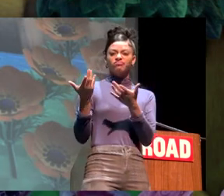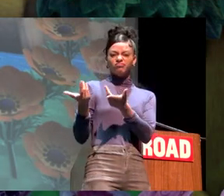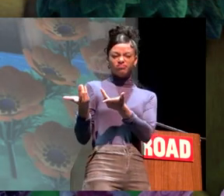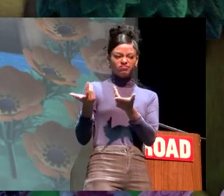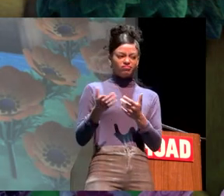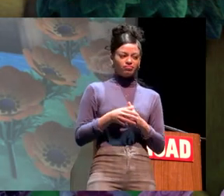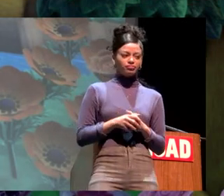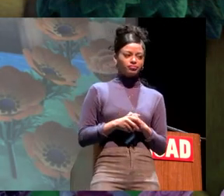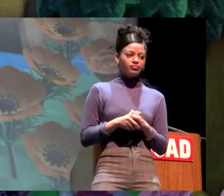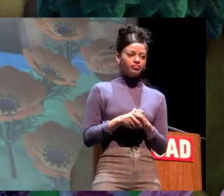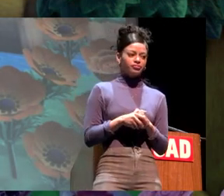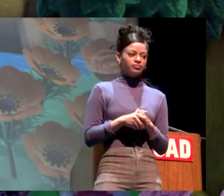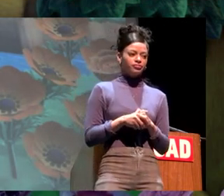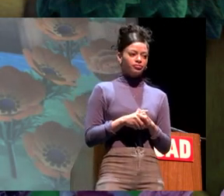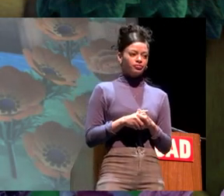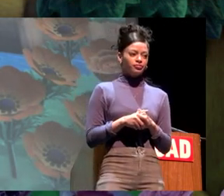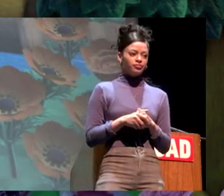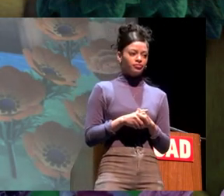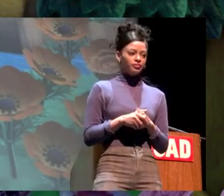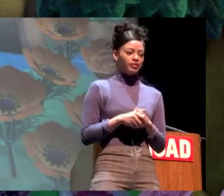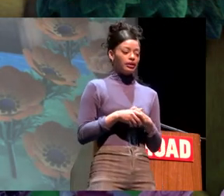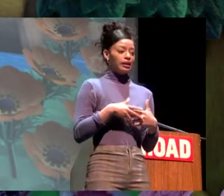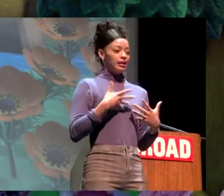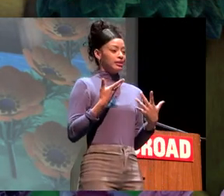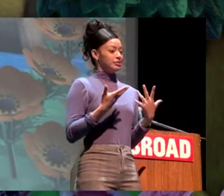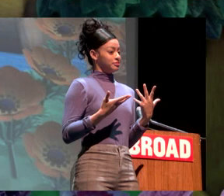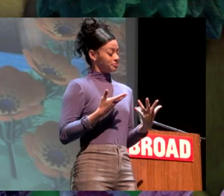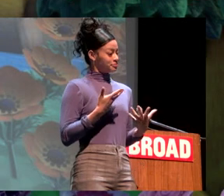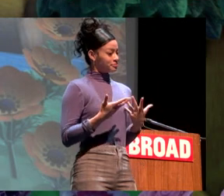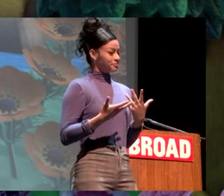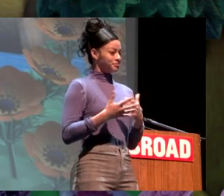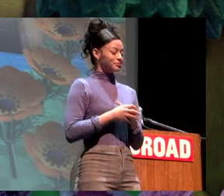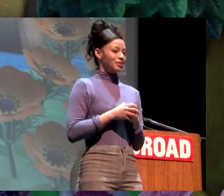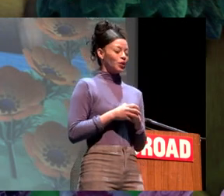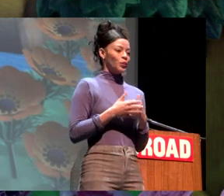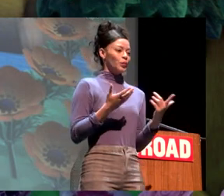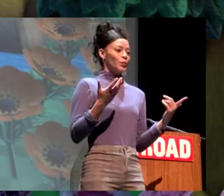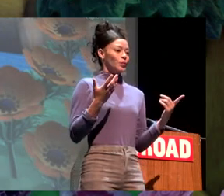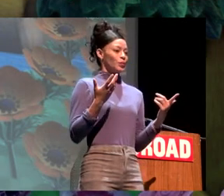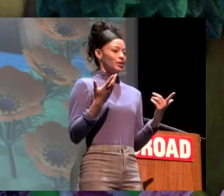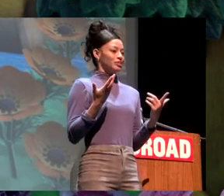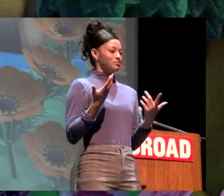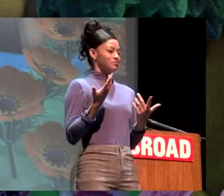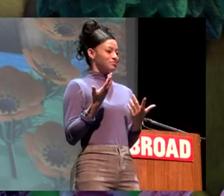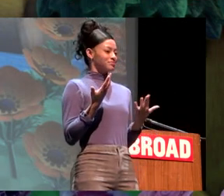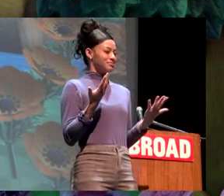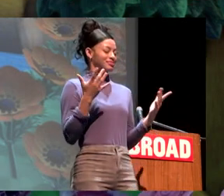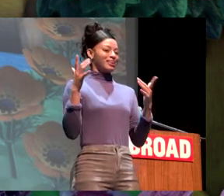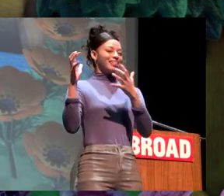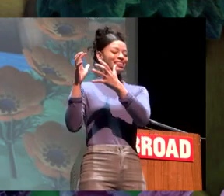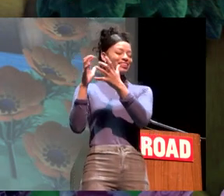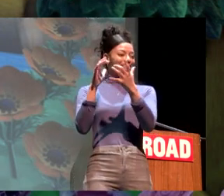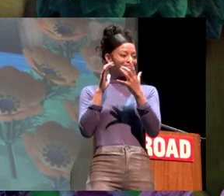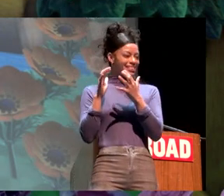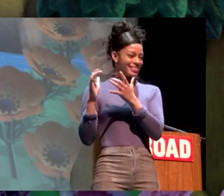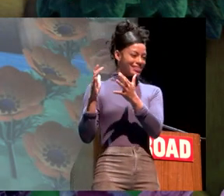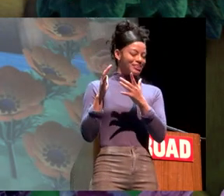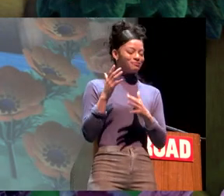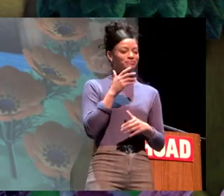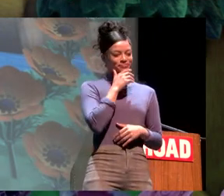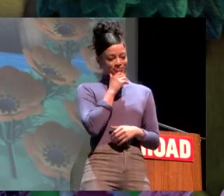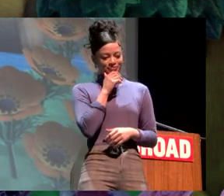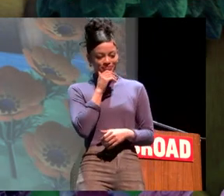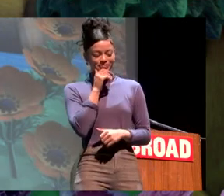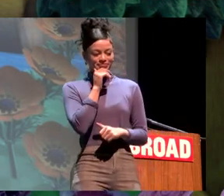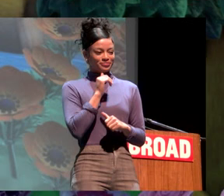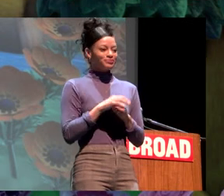And I wanted to ask you about this moment. I wanted to ask you about this moment in the game Animal Crossing. Oh,